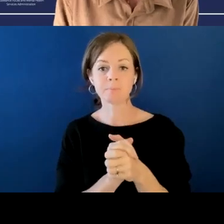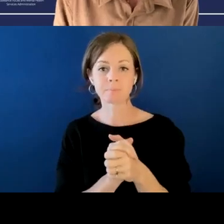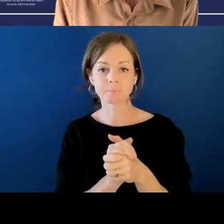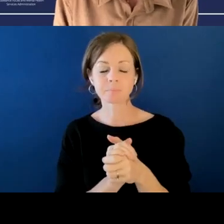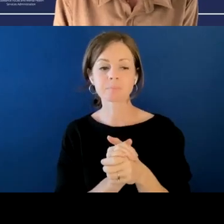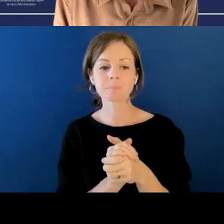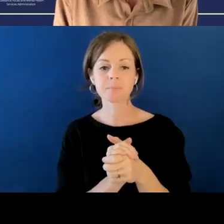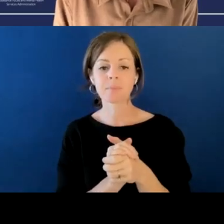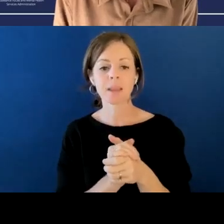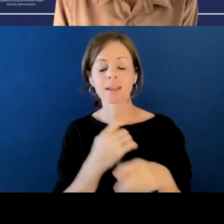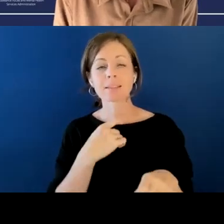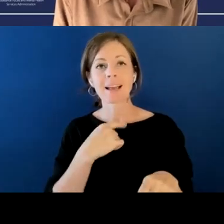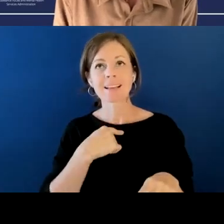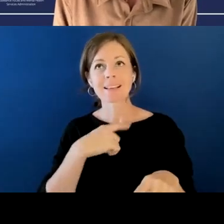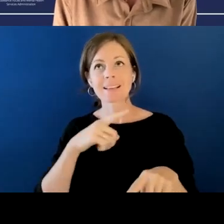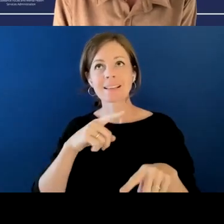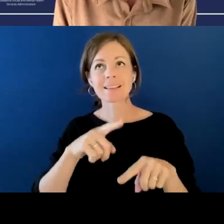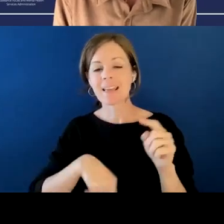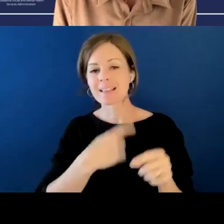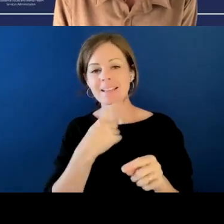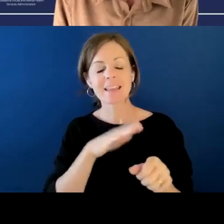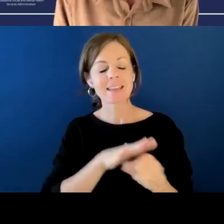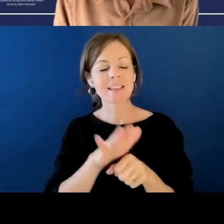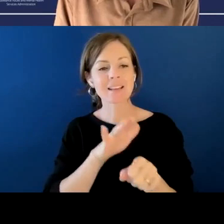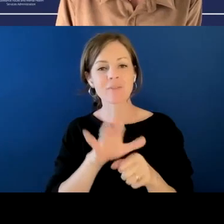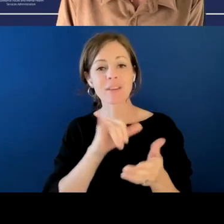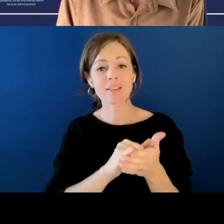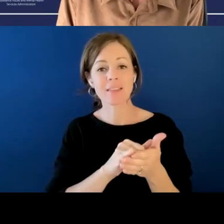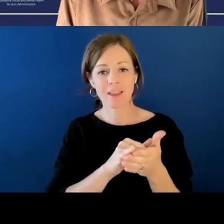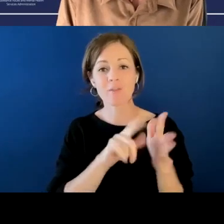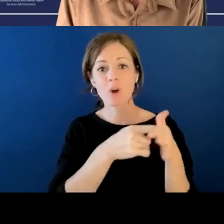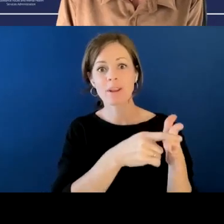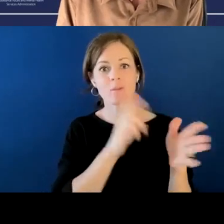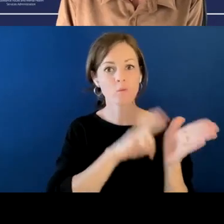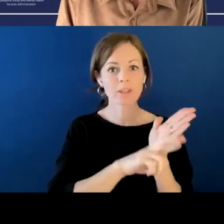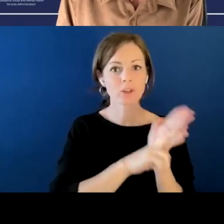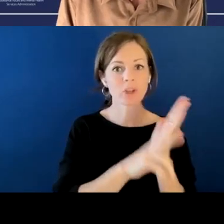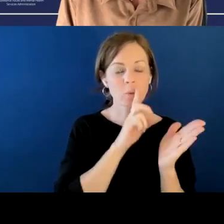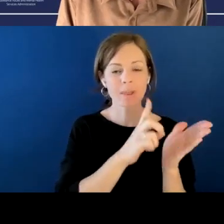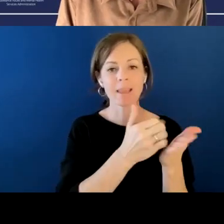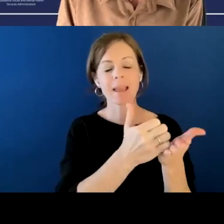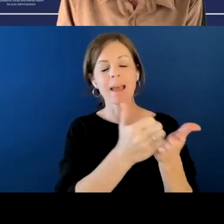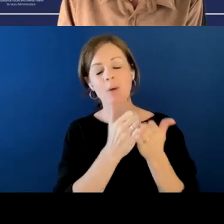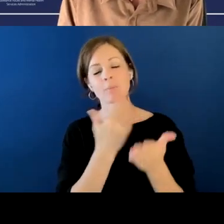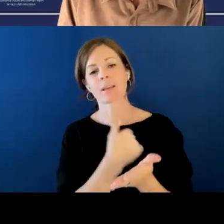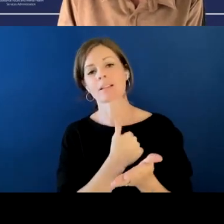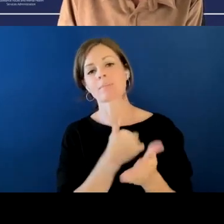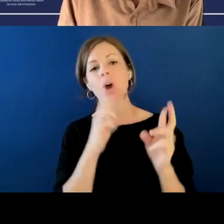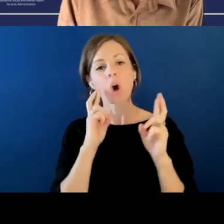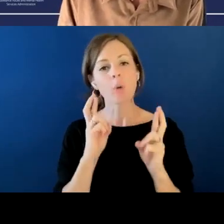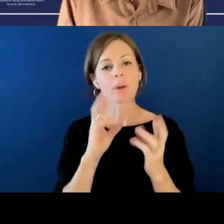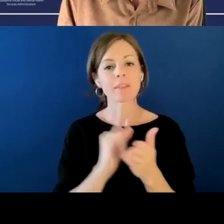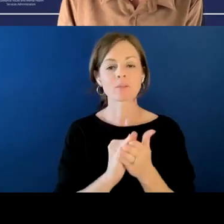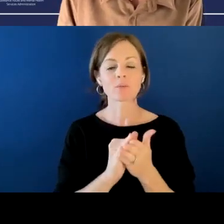I just can't say enough how much the formative research has helped us. We hope that this is going to be a springboard that lots of different groups can